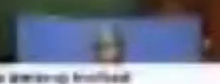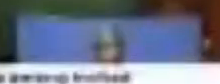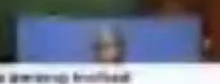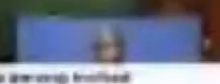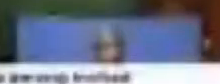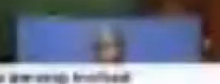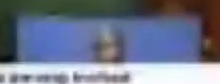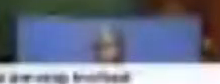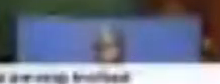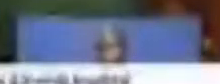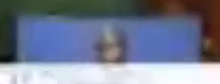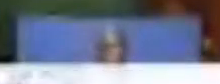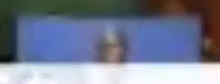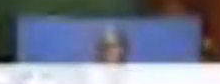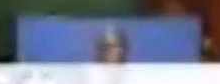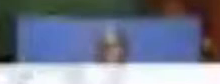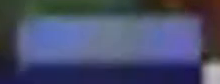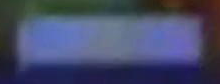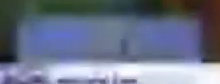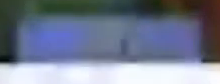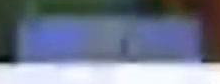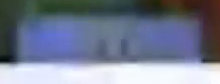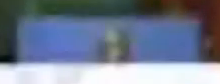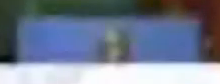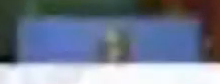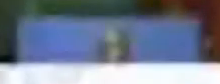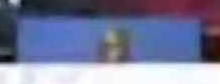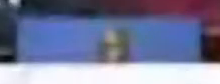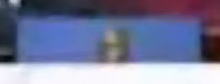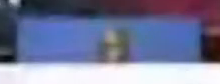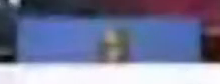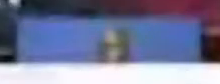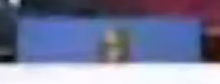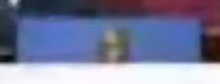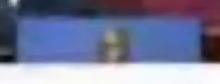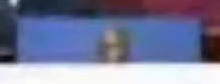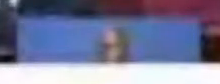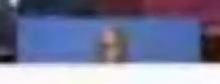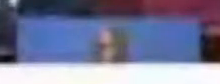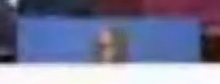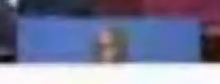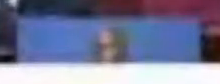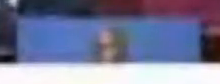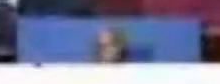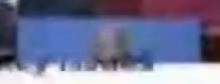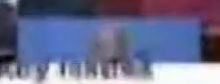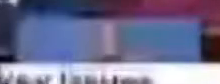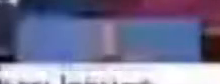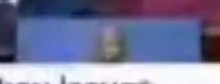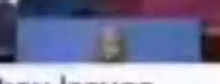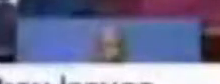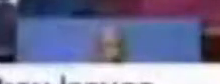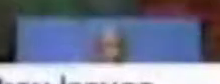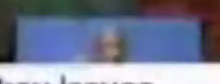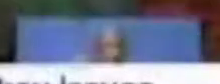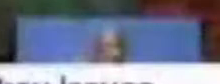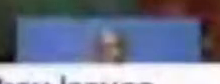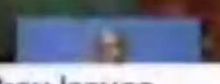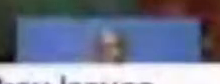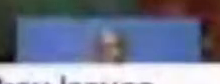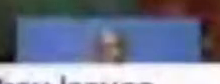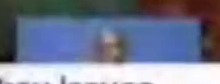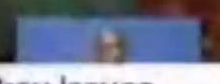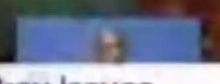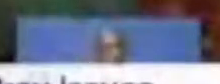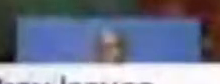Sudan at Nakadok. With regard to ports, the development of Lamu Port has been